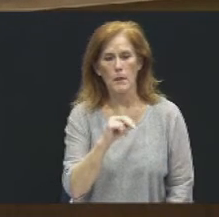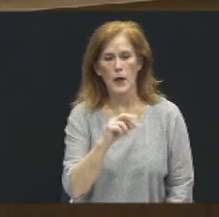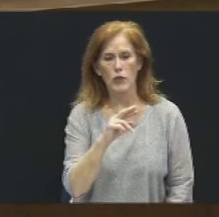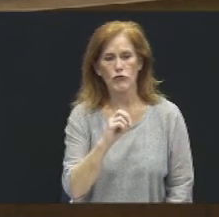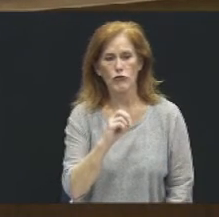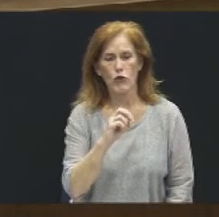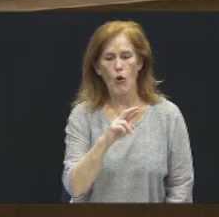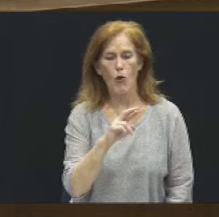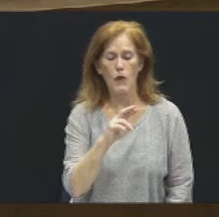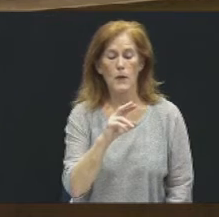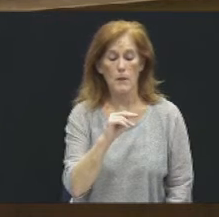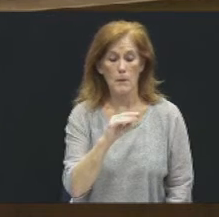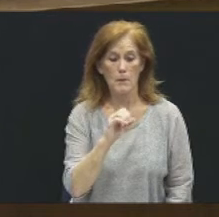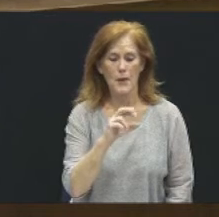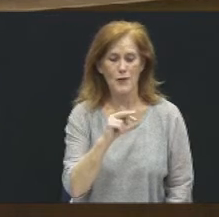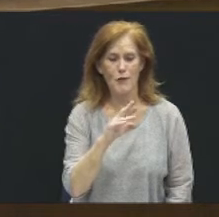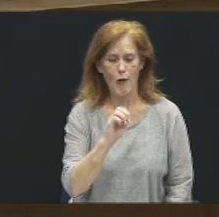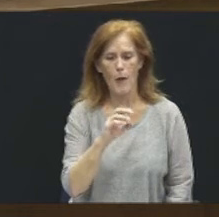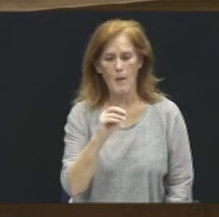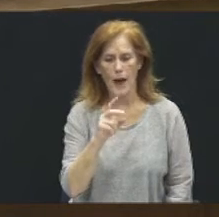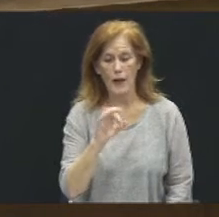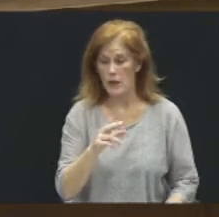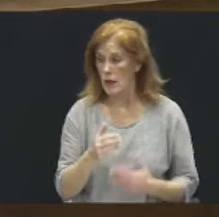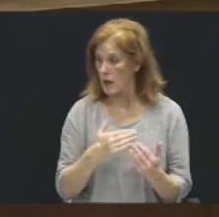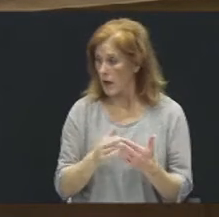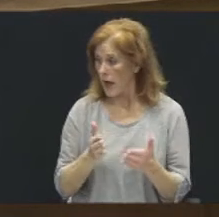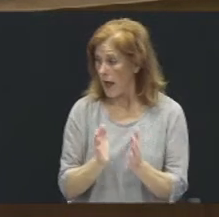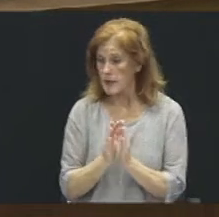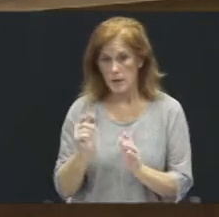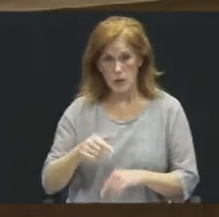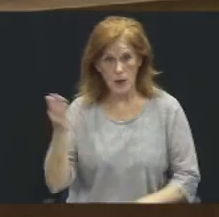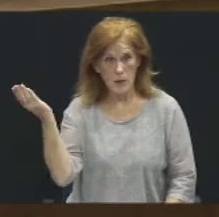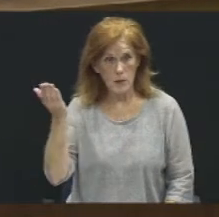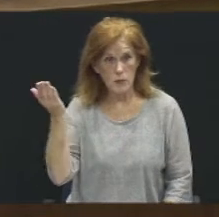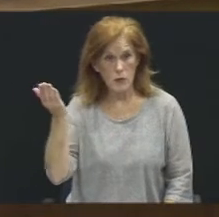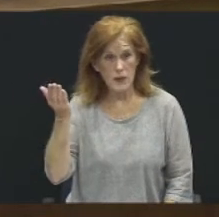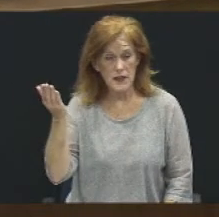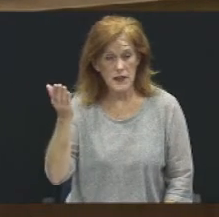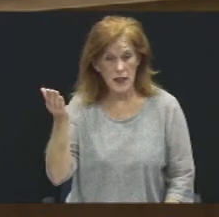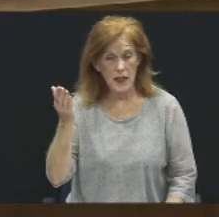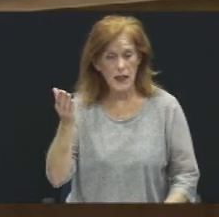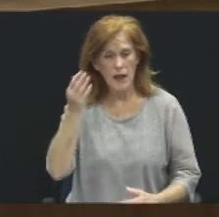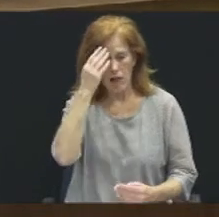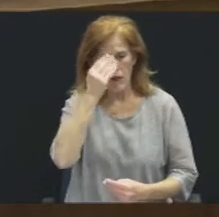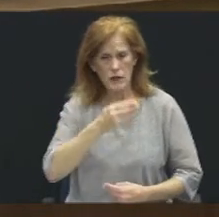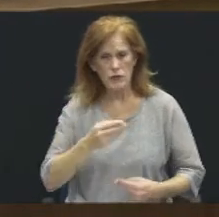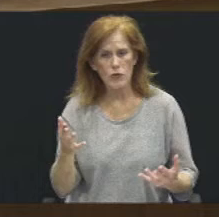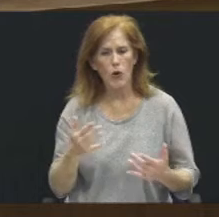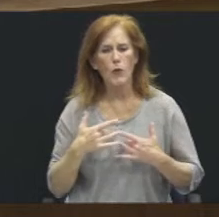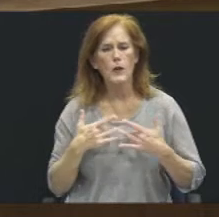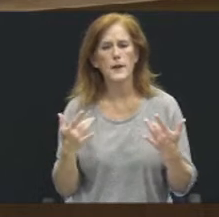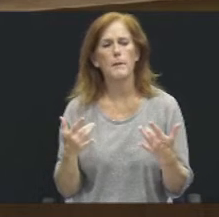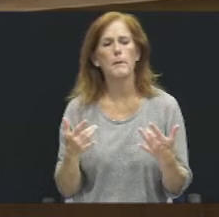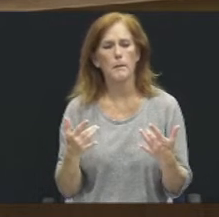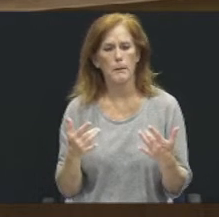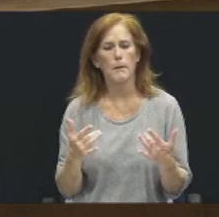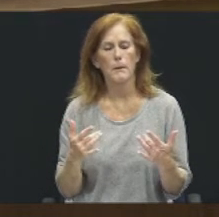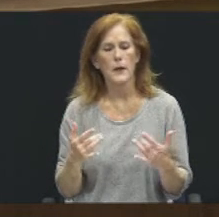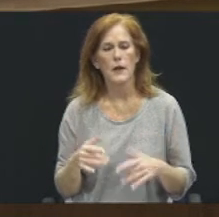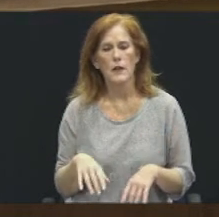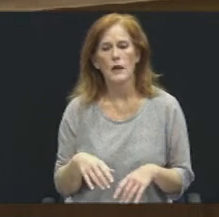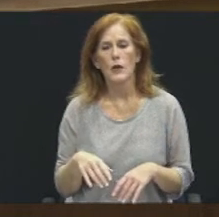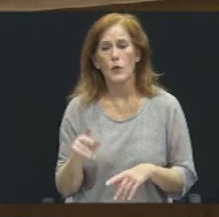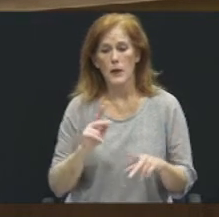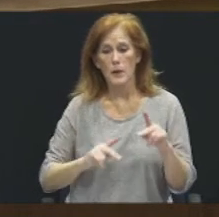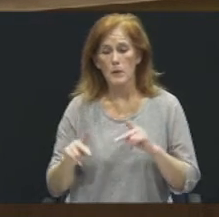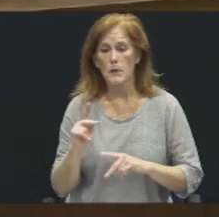And what we've asked Ian to come speak to us about was kind of the status of disability employment